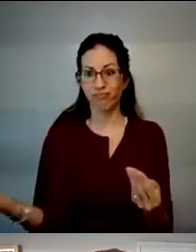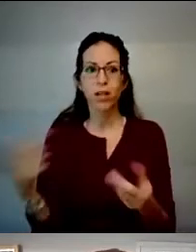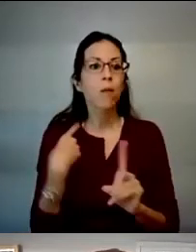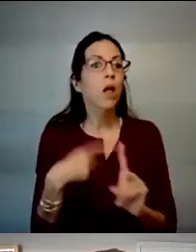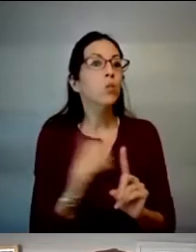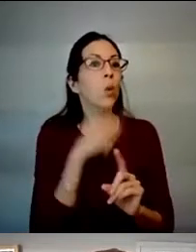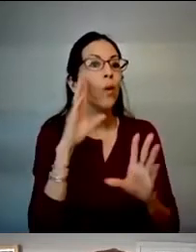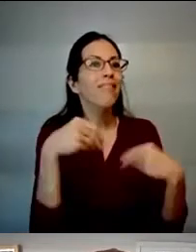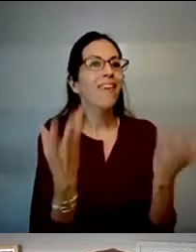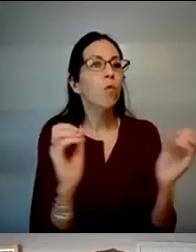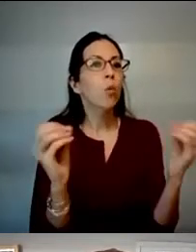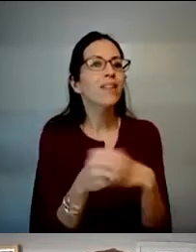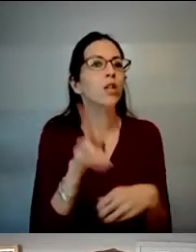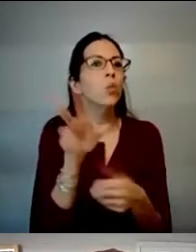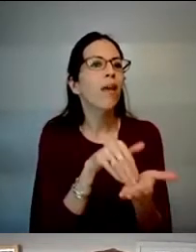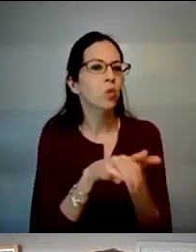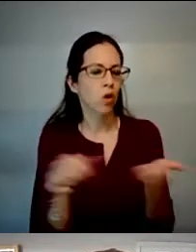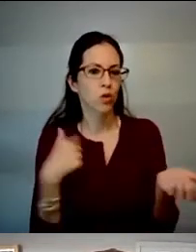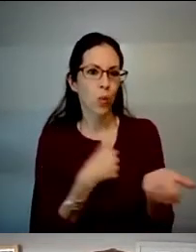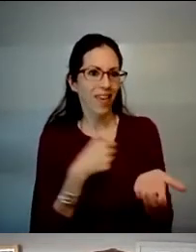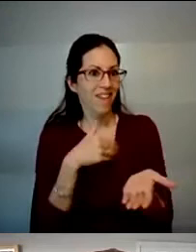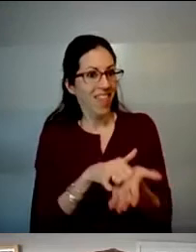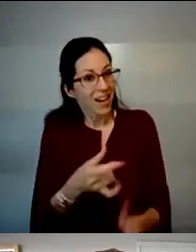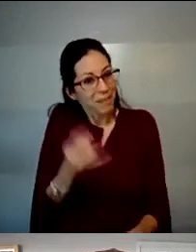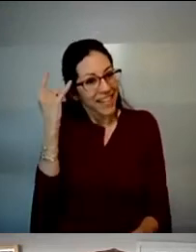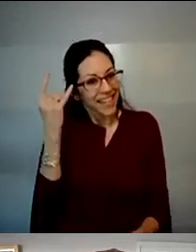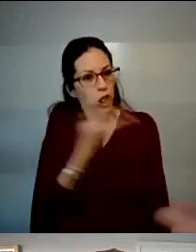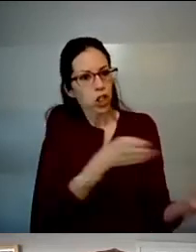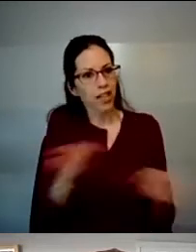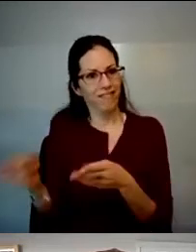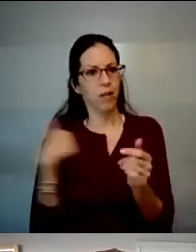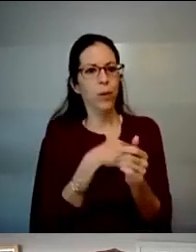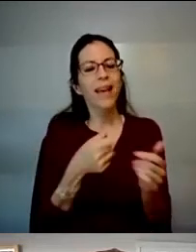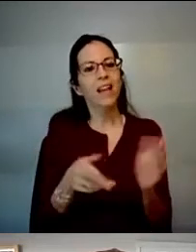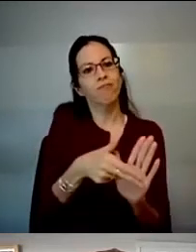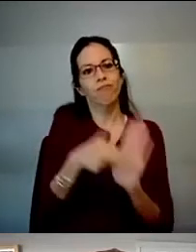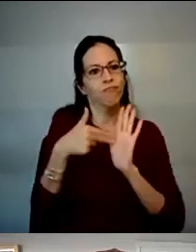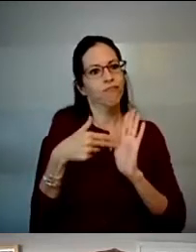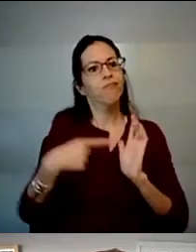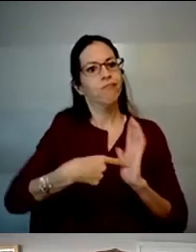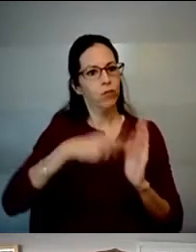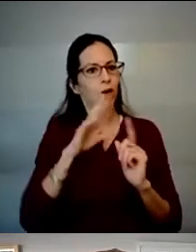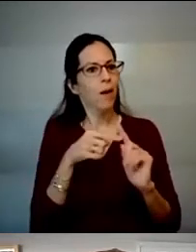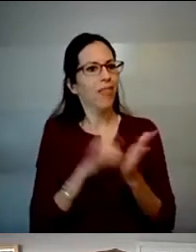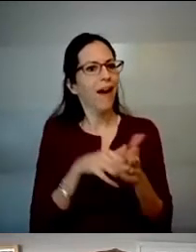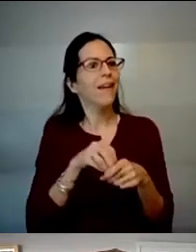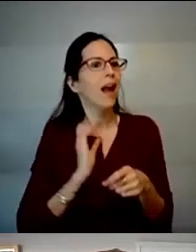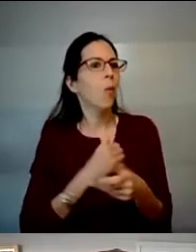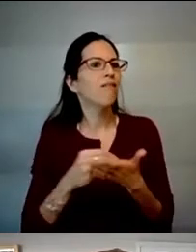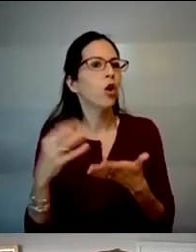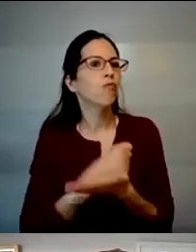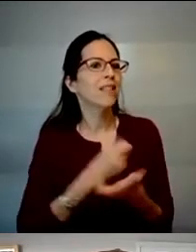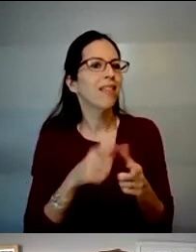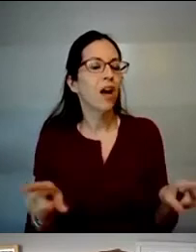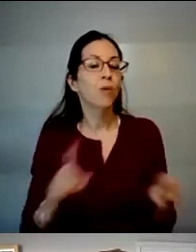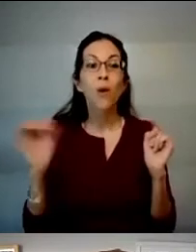an immediate shift that we had that we could highlight and talk about in our fundraising language. But then it was also, you